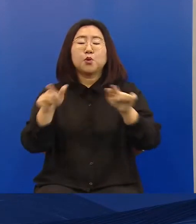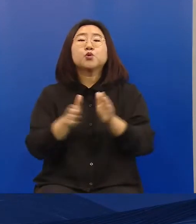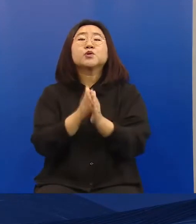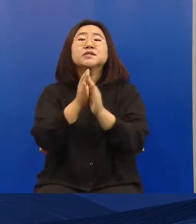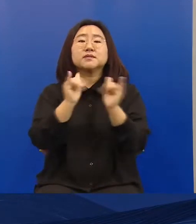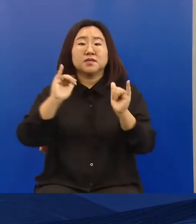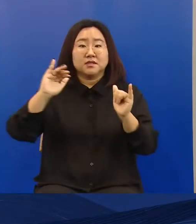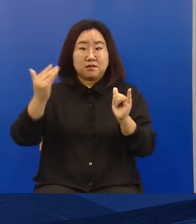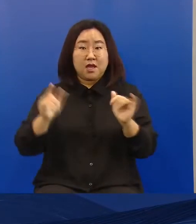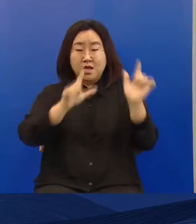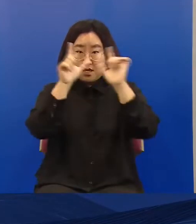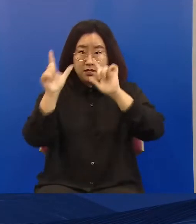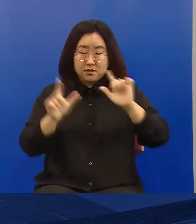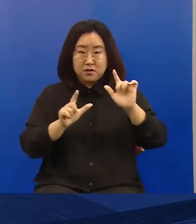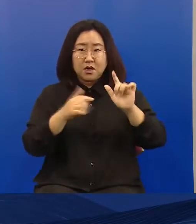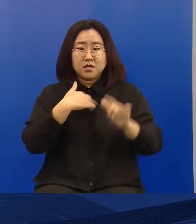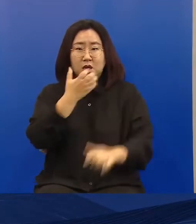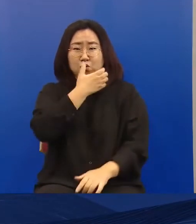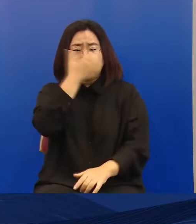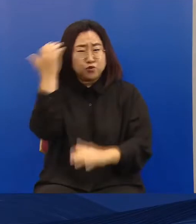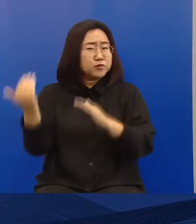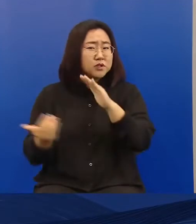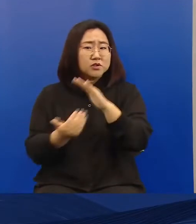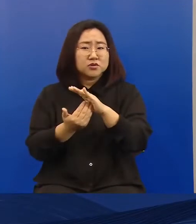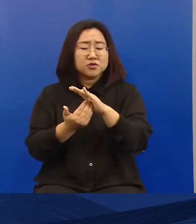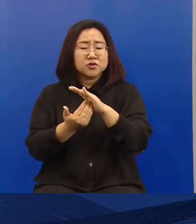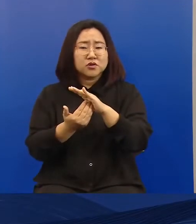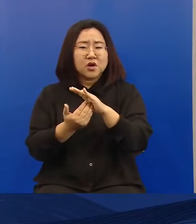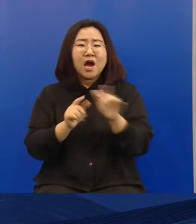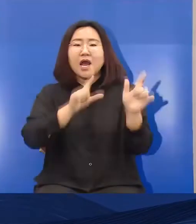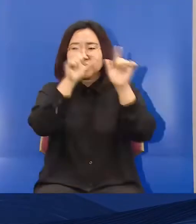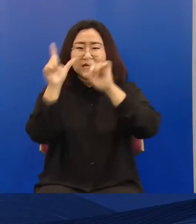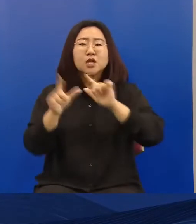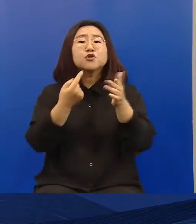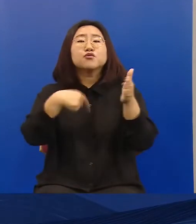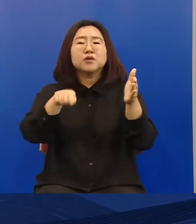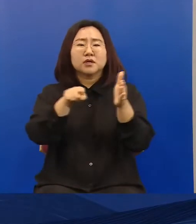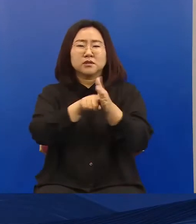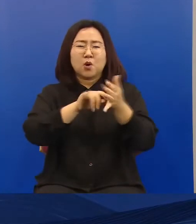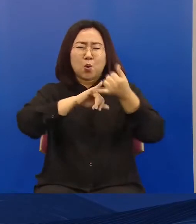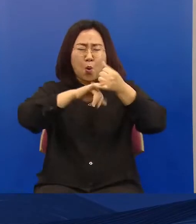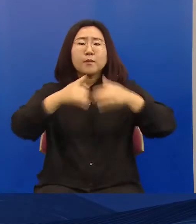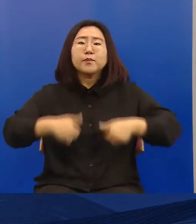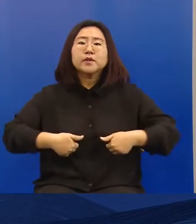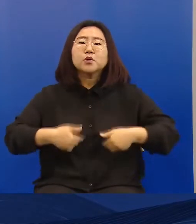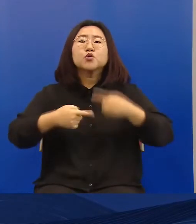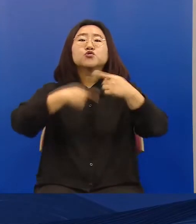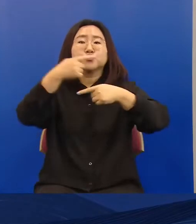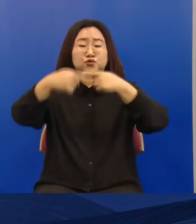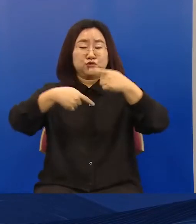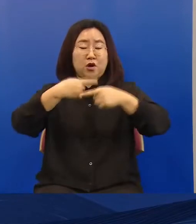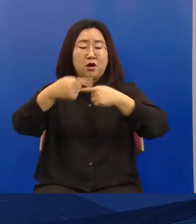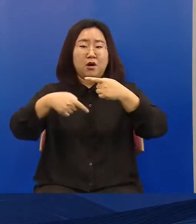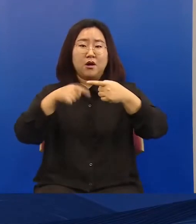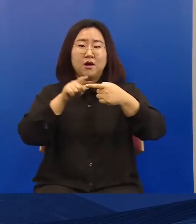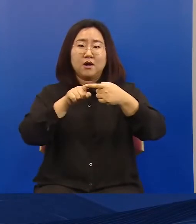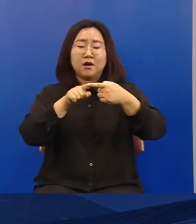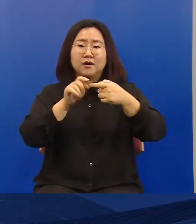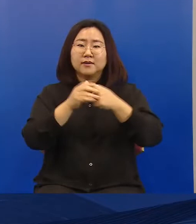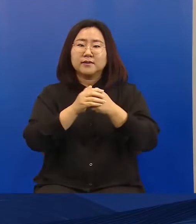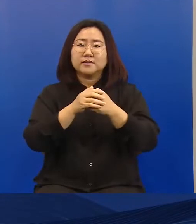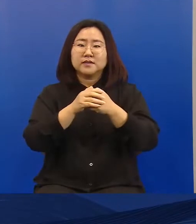people into our community while they realize their dreams.